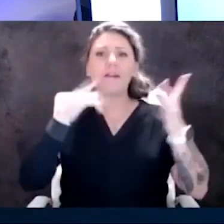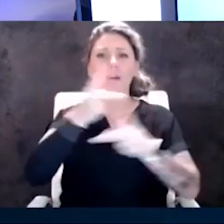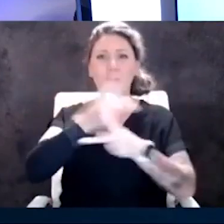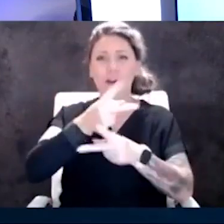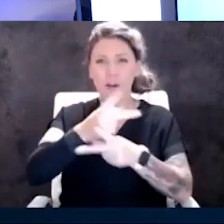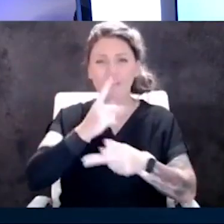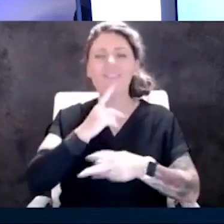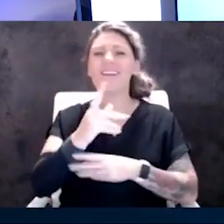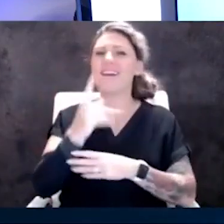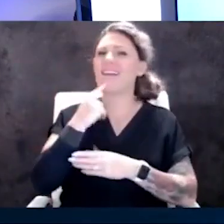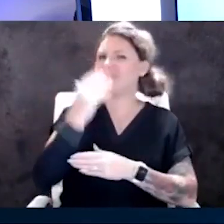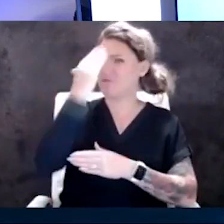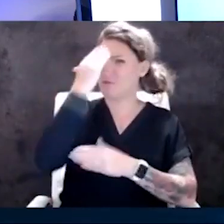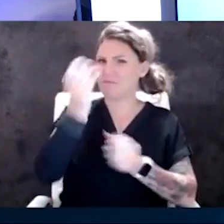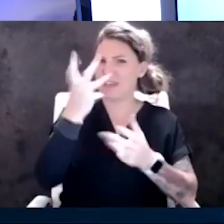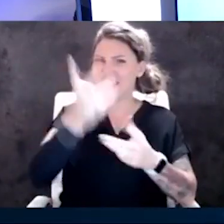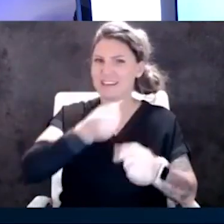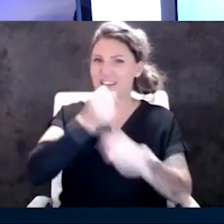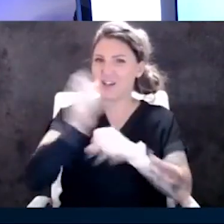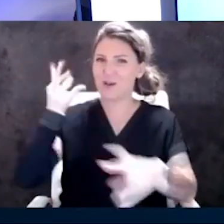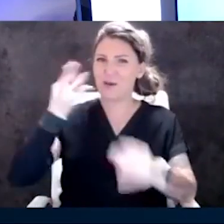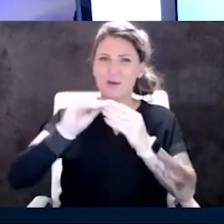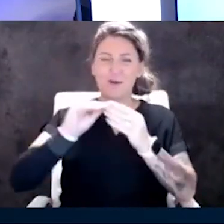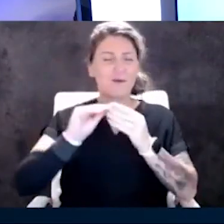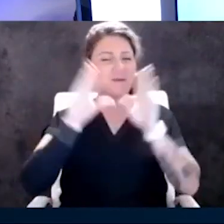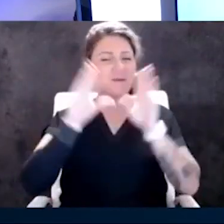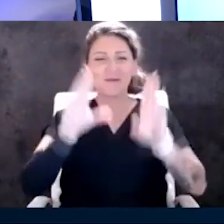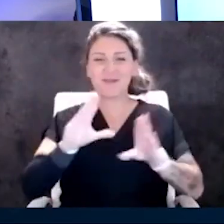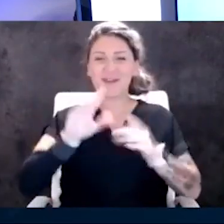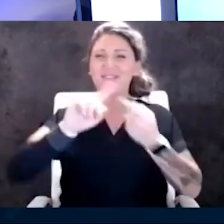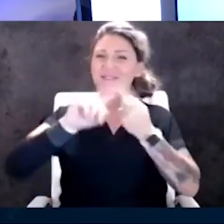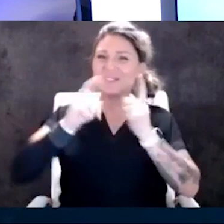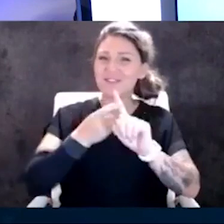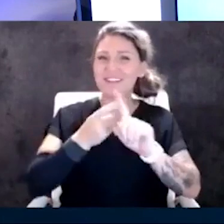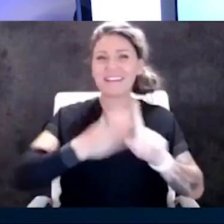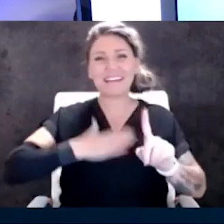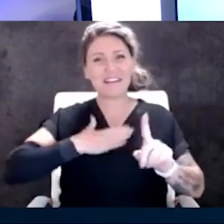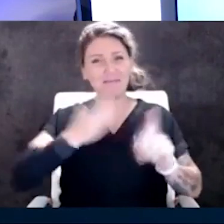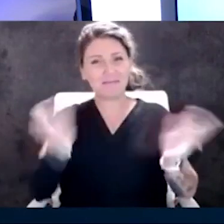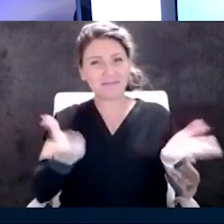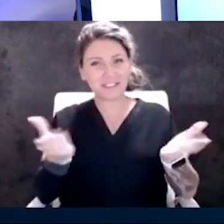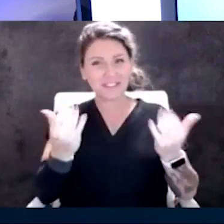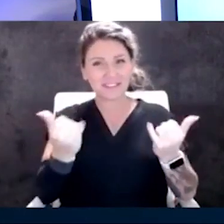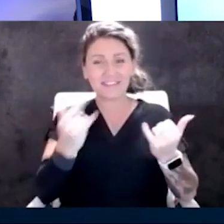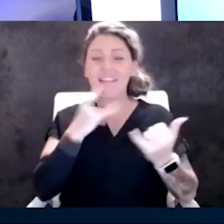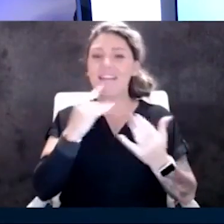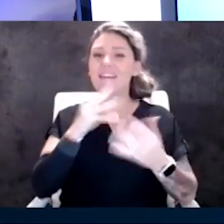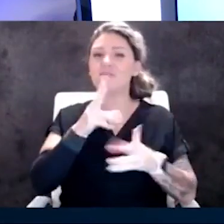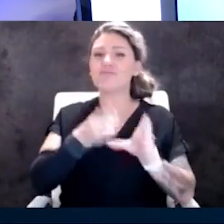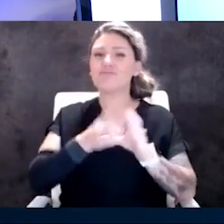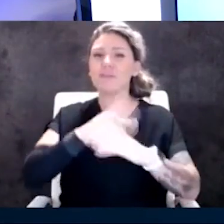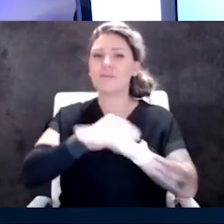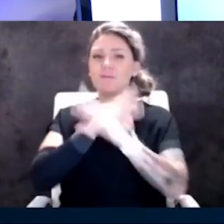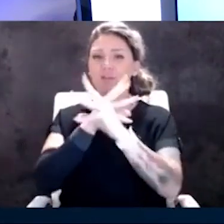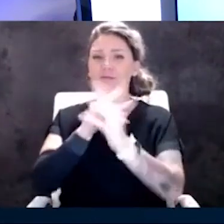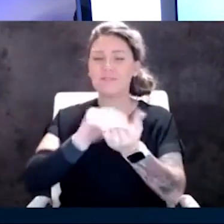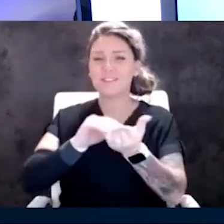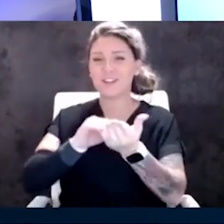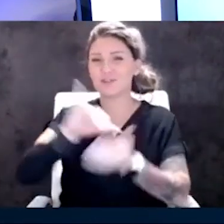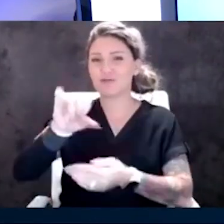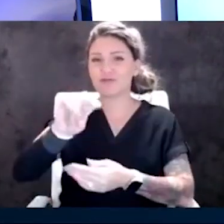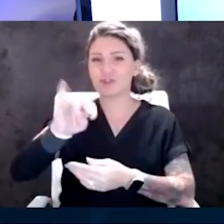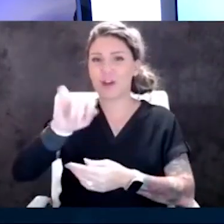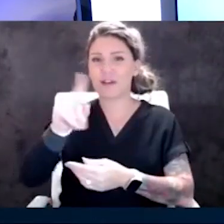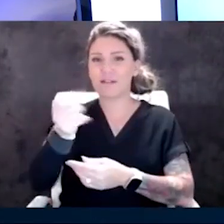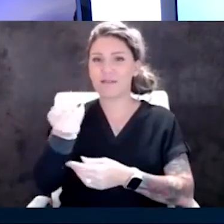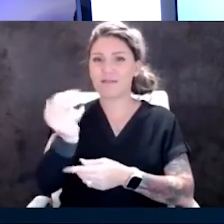outstanding physician, good friend, and delighted to have him here with us. Joining us virtually is Dr. Jonathan Pike, and here's my first Star Trek